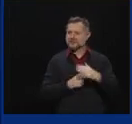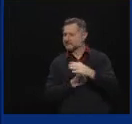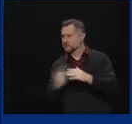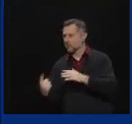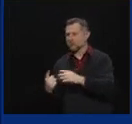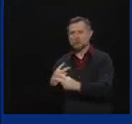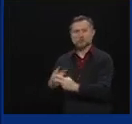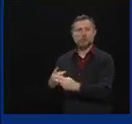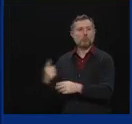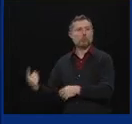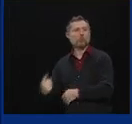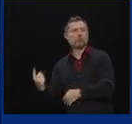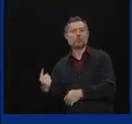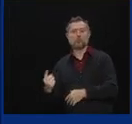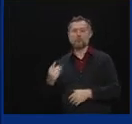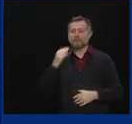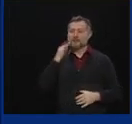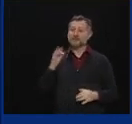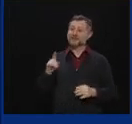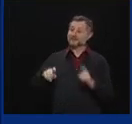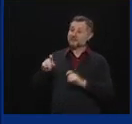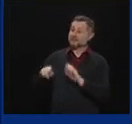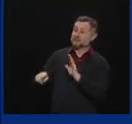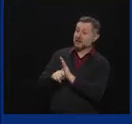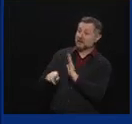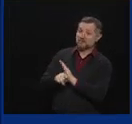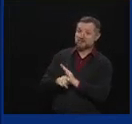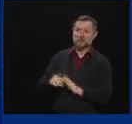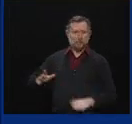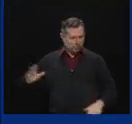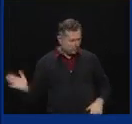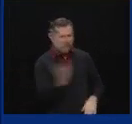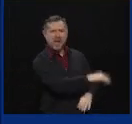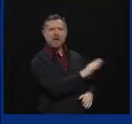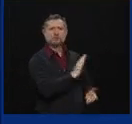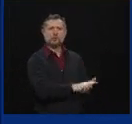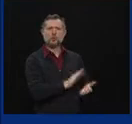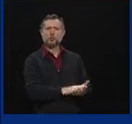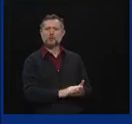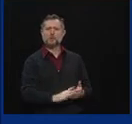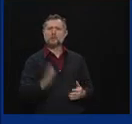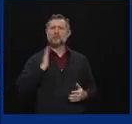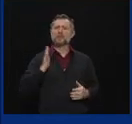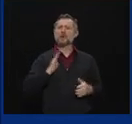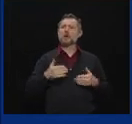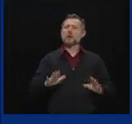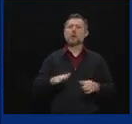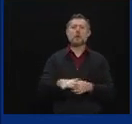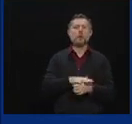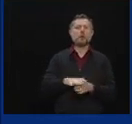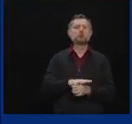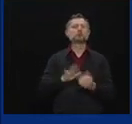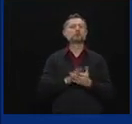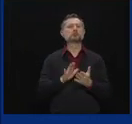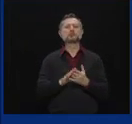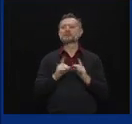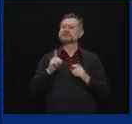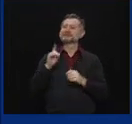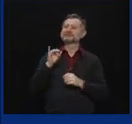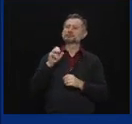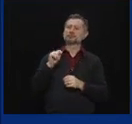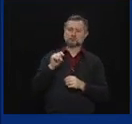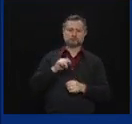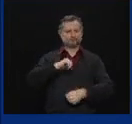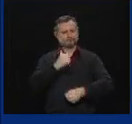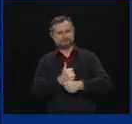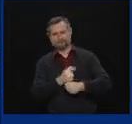test negative, they should be able to go back in school. We allow the local school districts to institute that. That is out there right now,